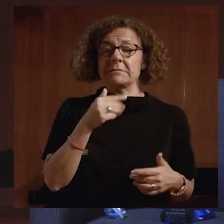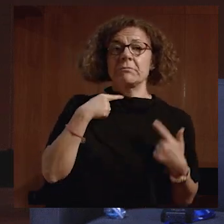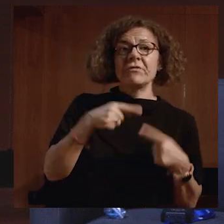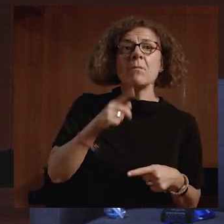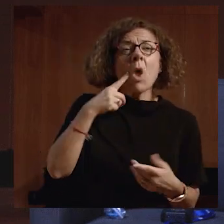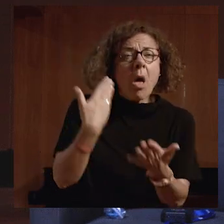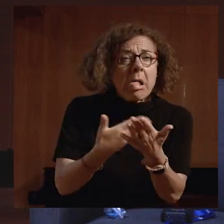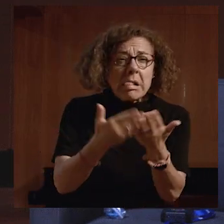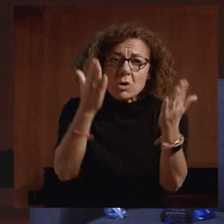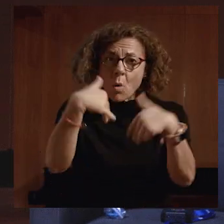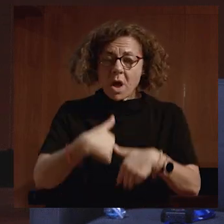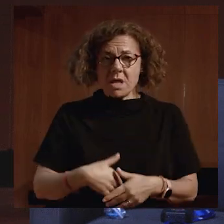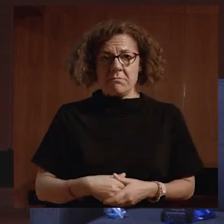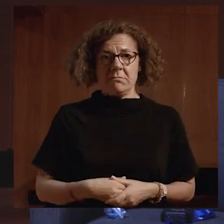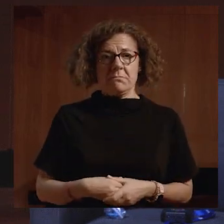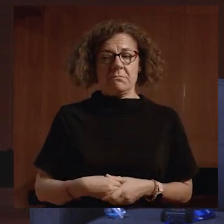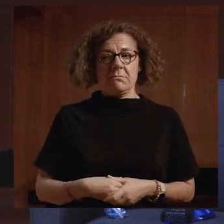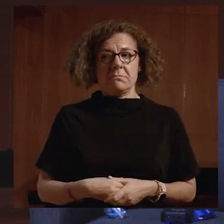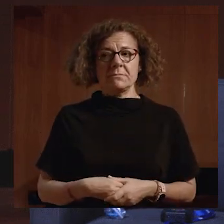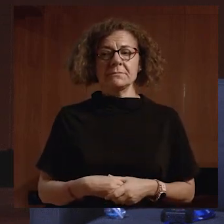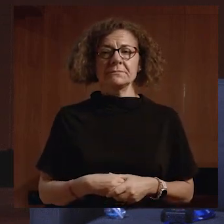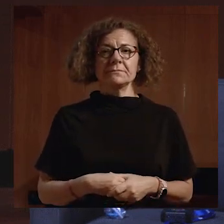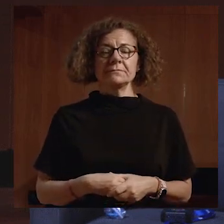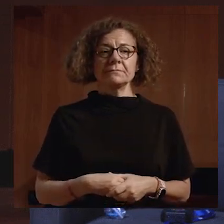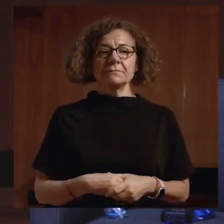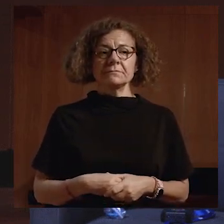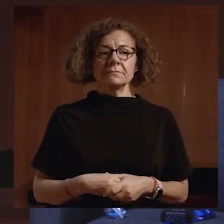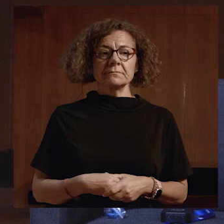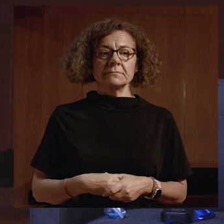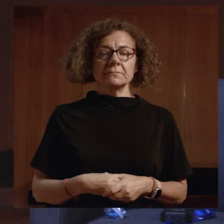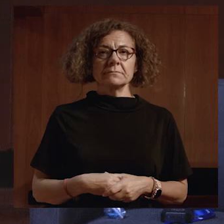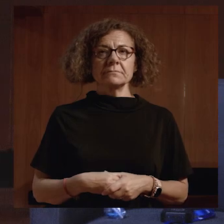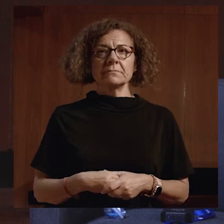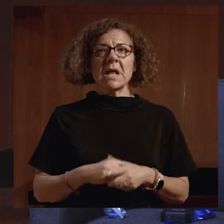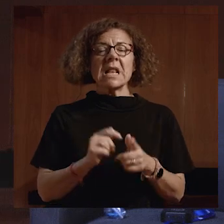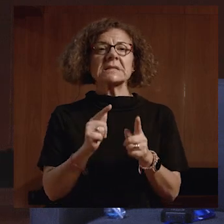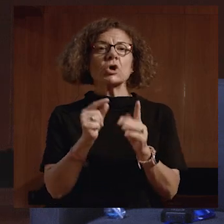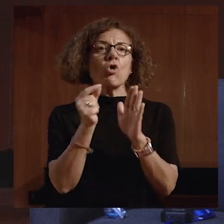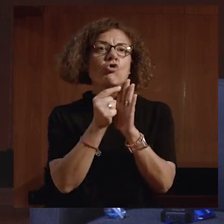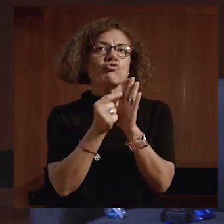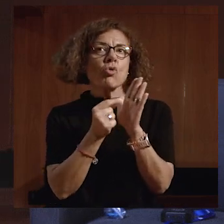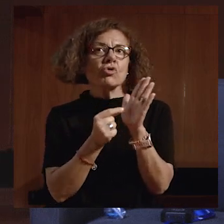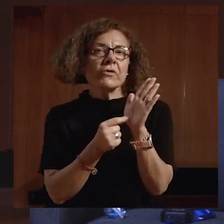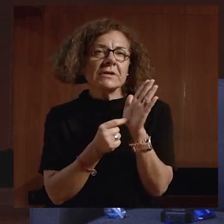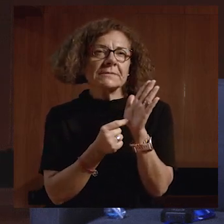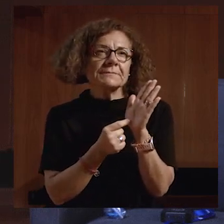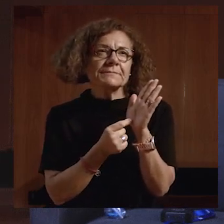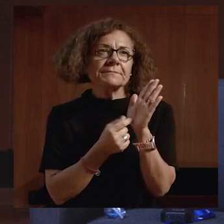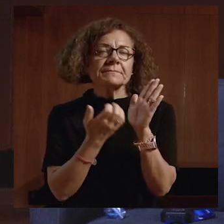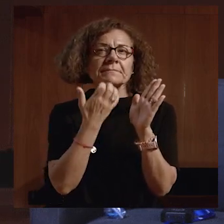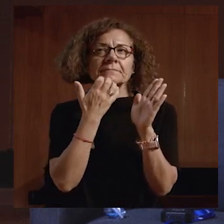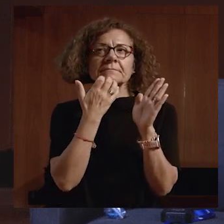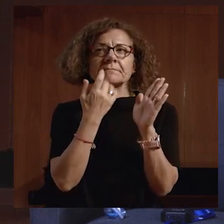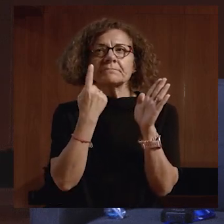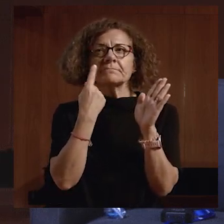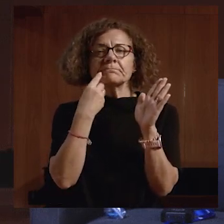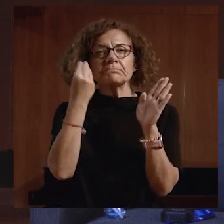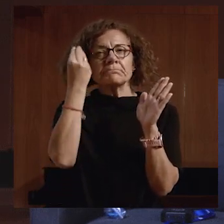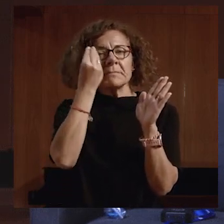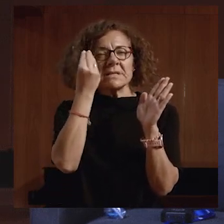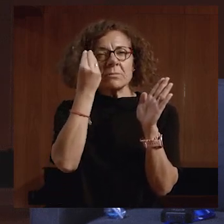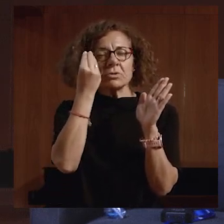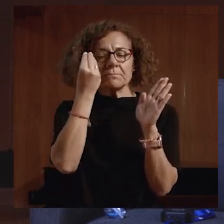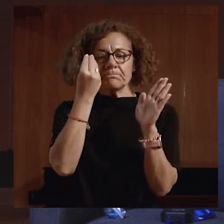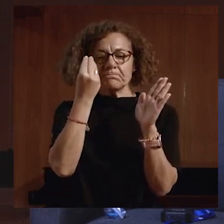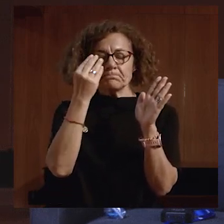Auditions. Look outside already, even your penultimate and your last years of study. Look at what